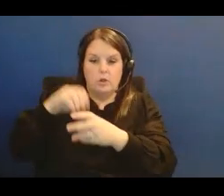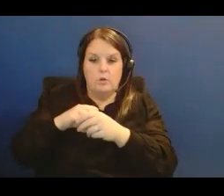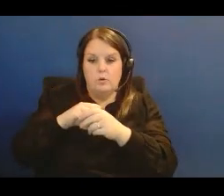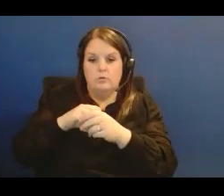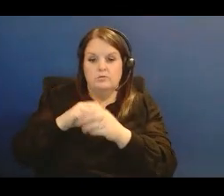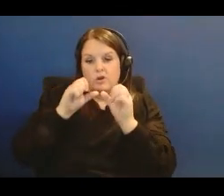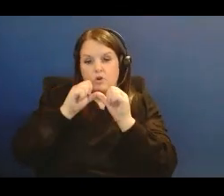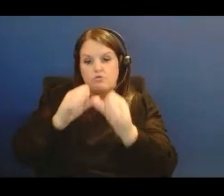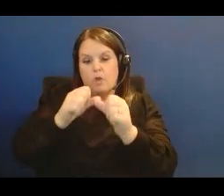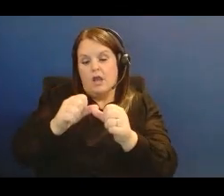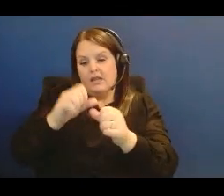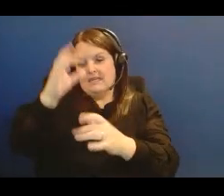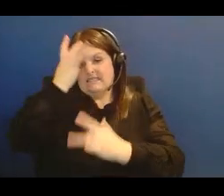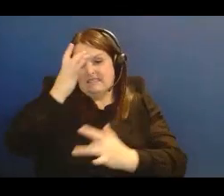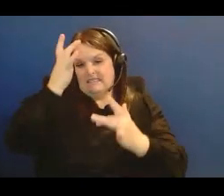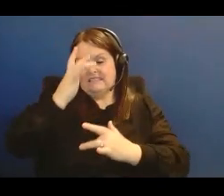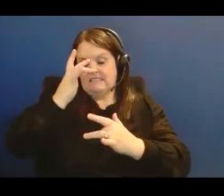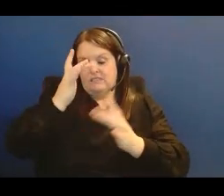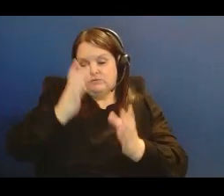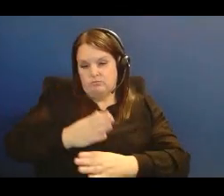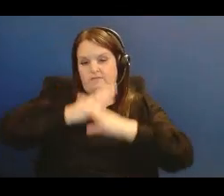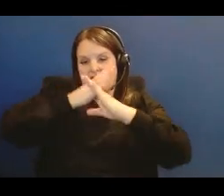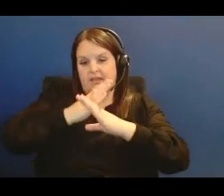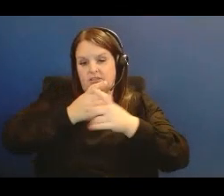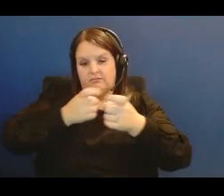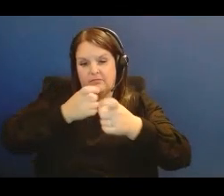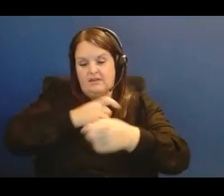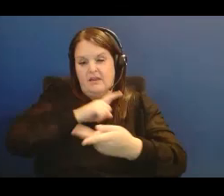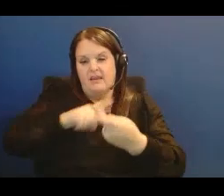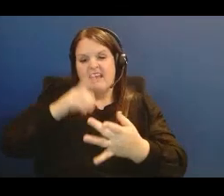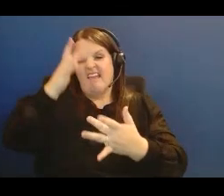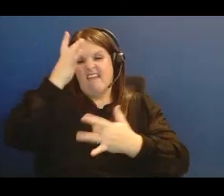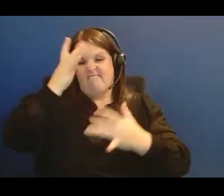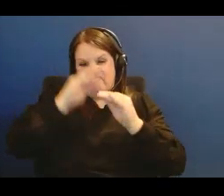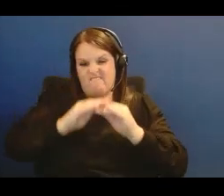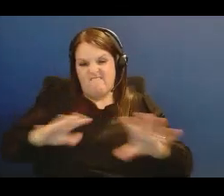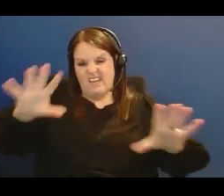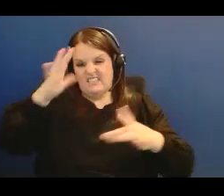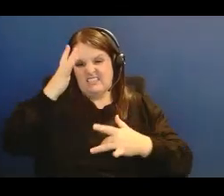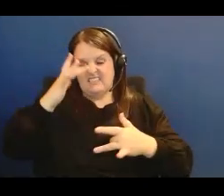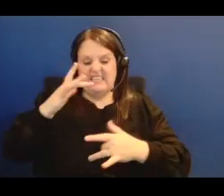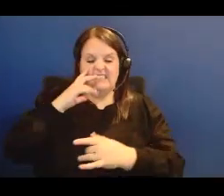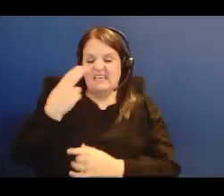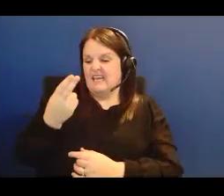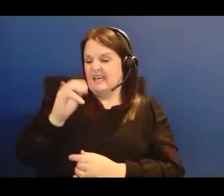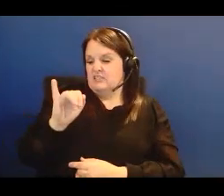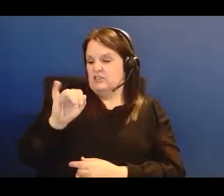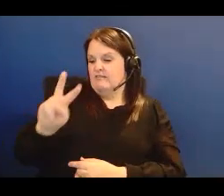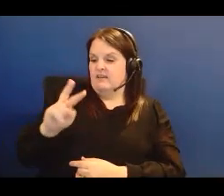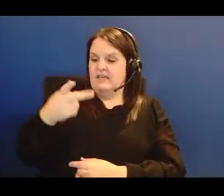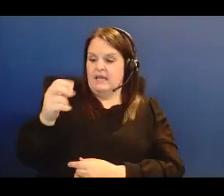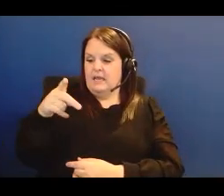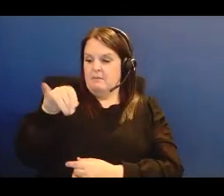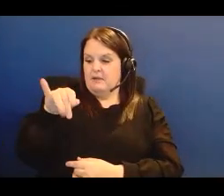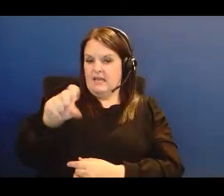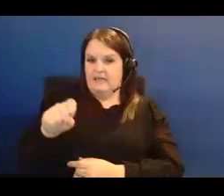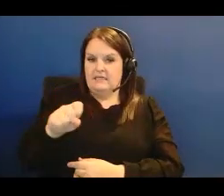disease prevention and management, infectious disease support, including HIV and hepatitis, behavioral and mental